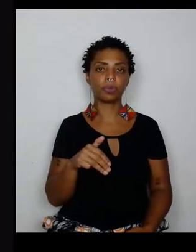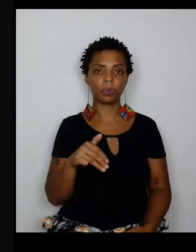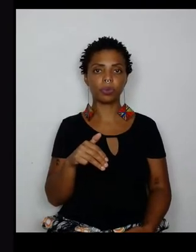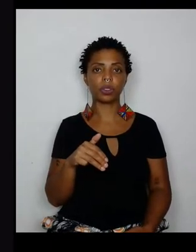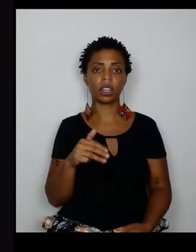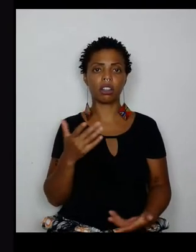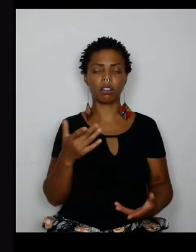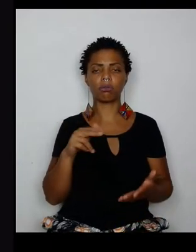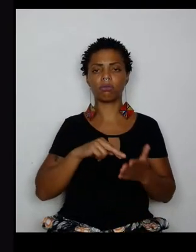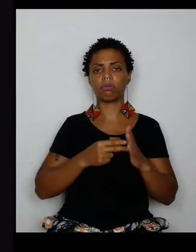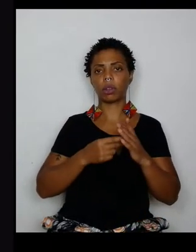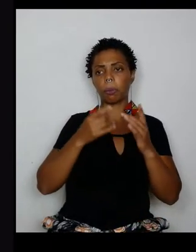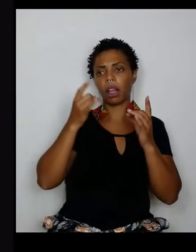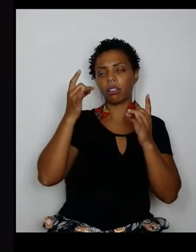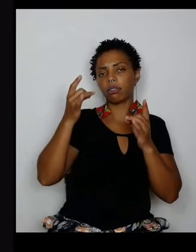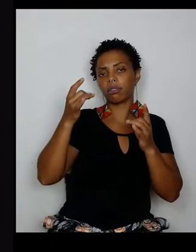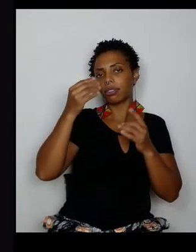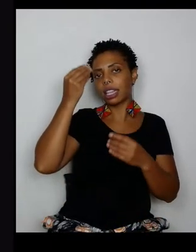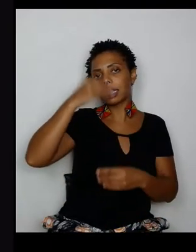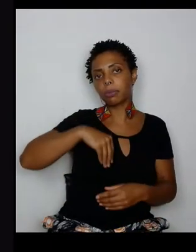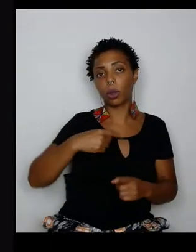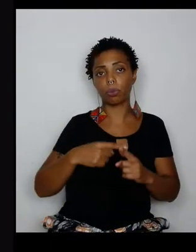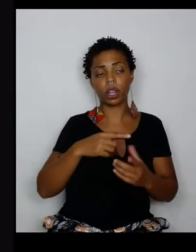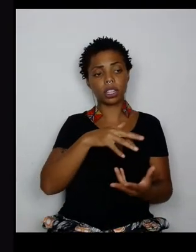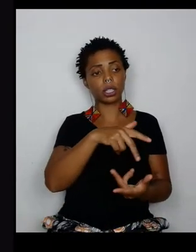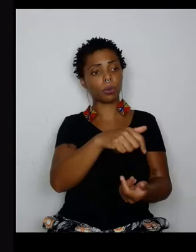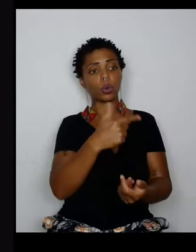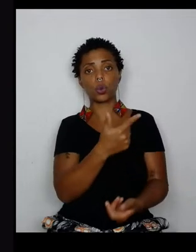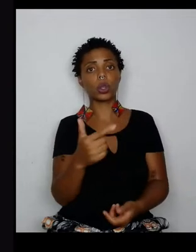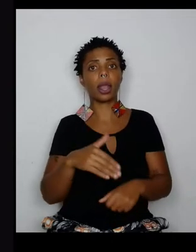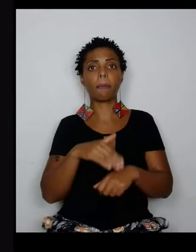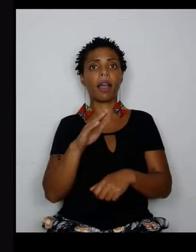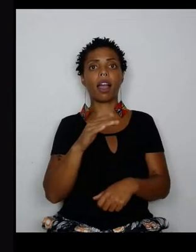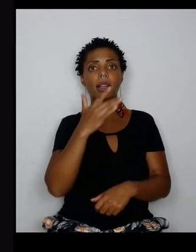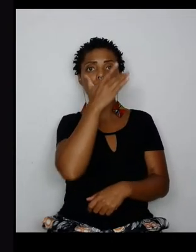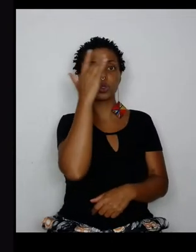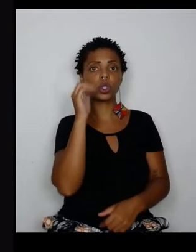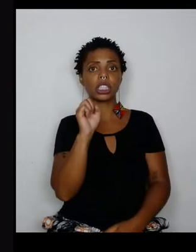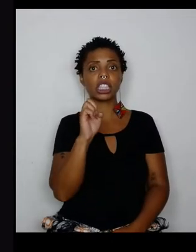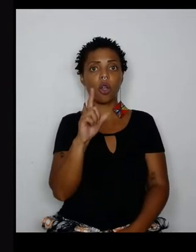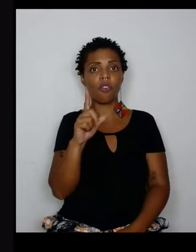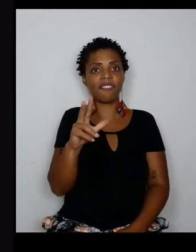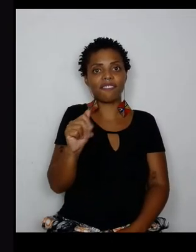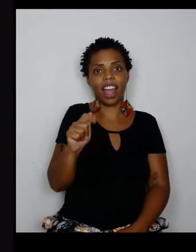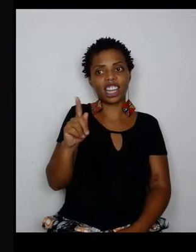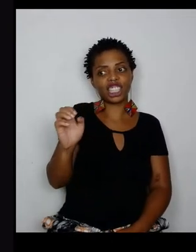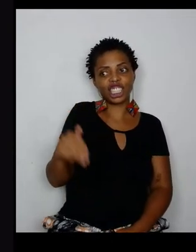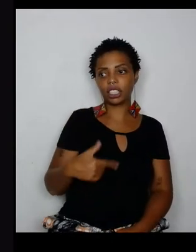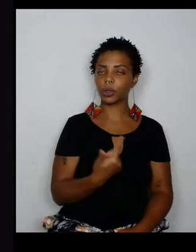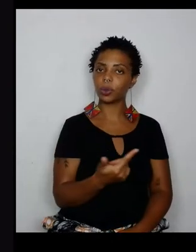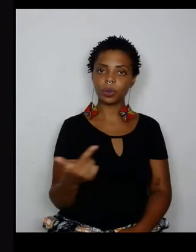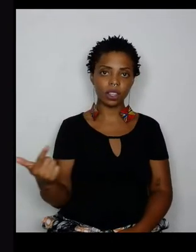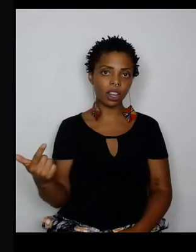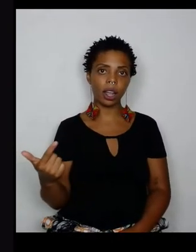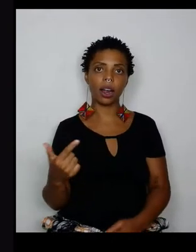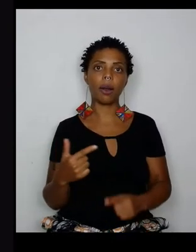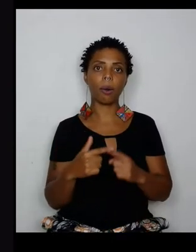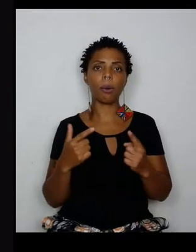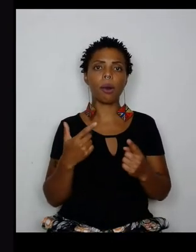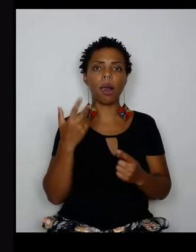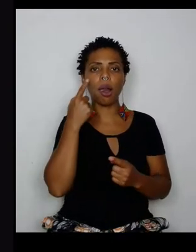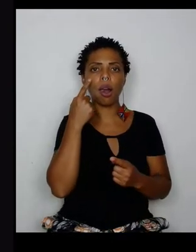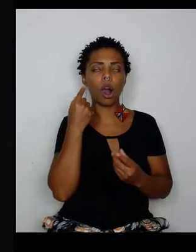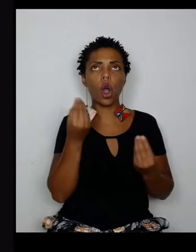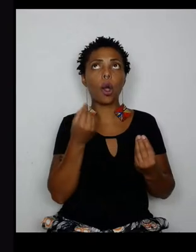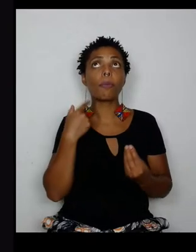savages indeed perhaps there never were any savages as he imagined them for like the noble savage and the dusky maiden